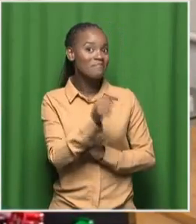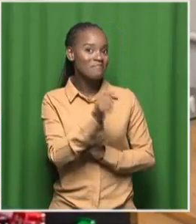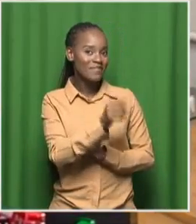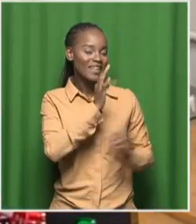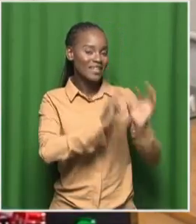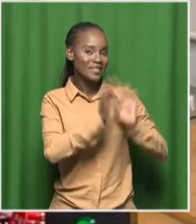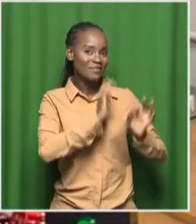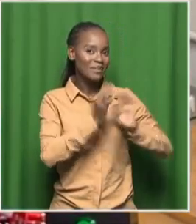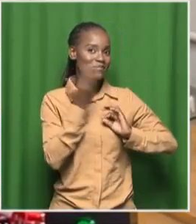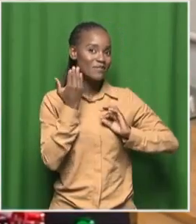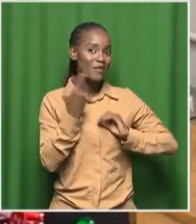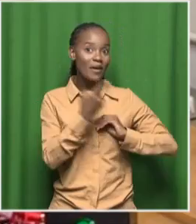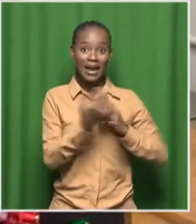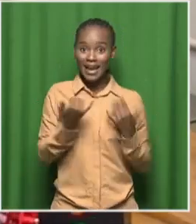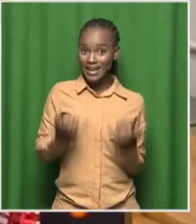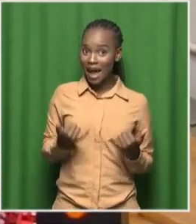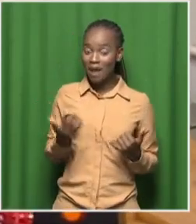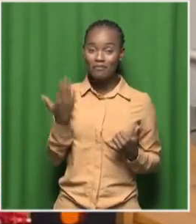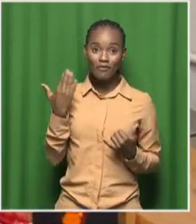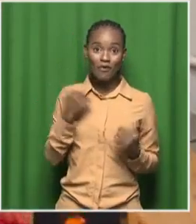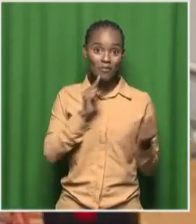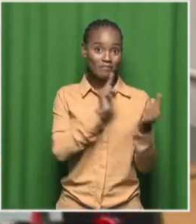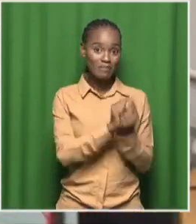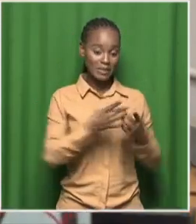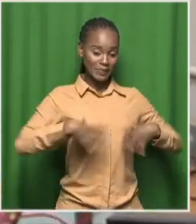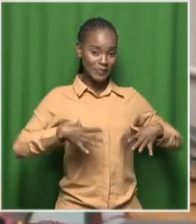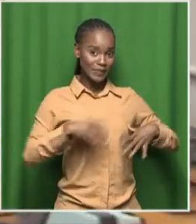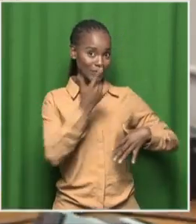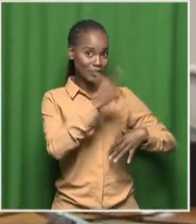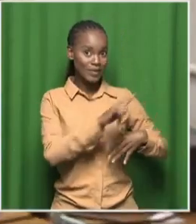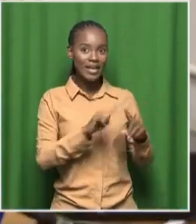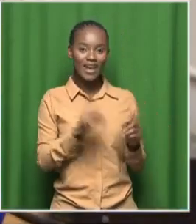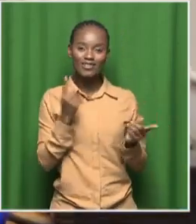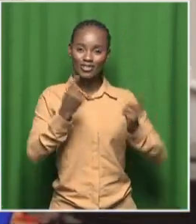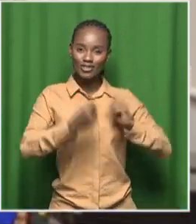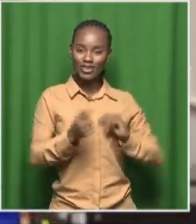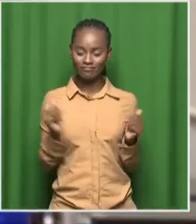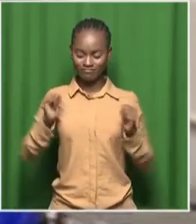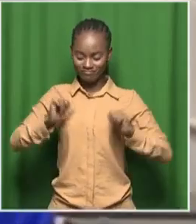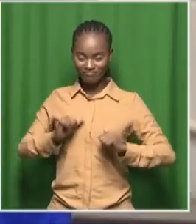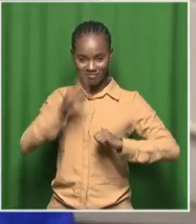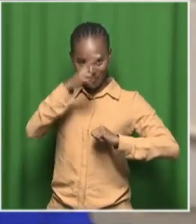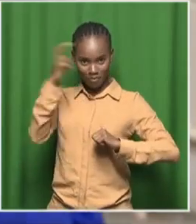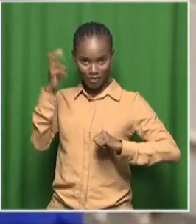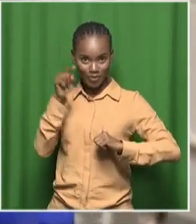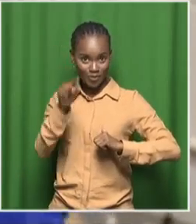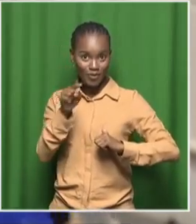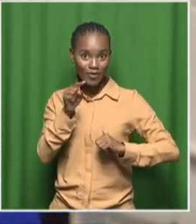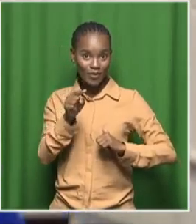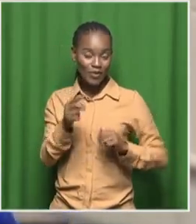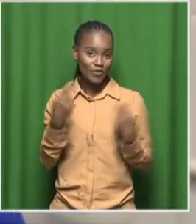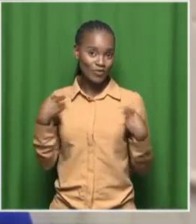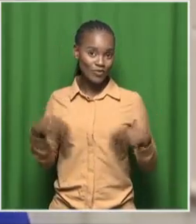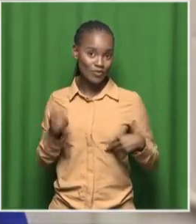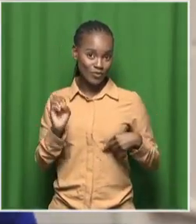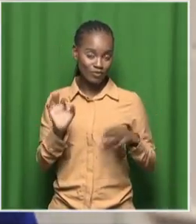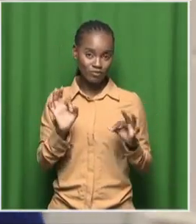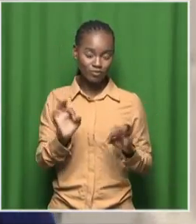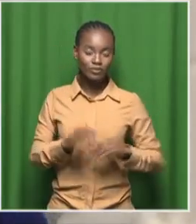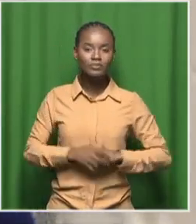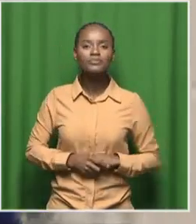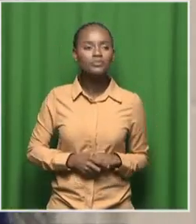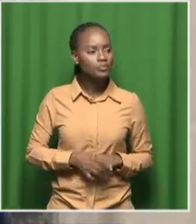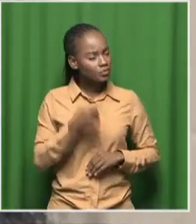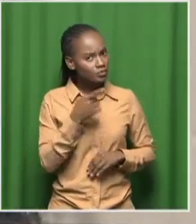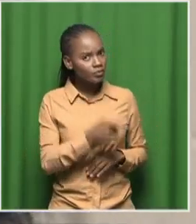all cute. And here she is now ready to start working. Sarah, good morning. So firstly, which year